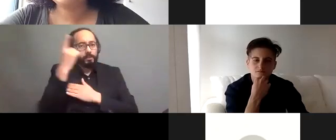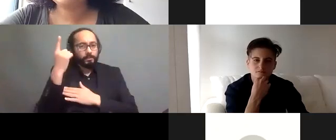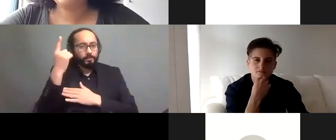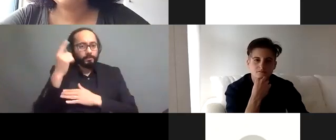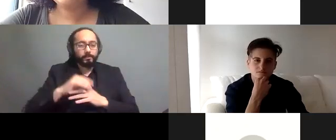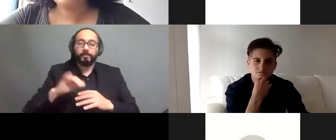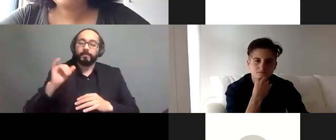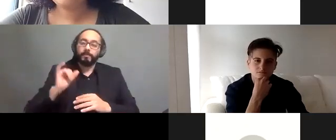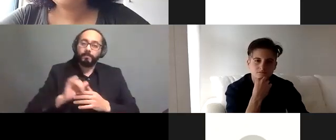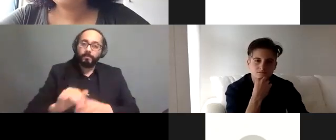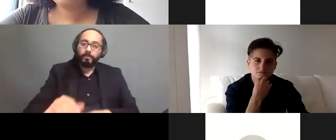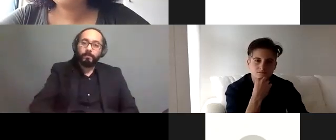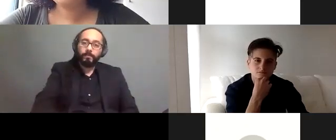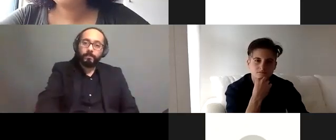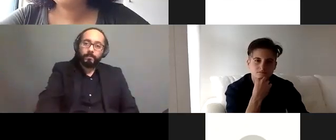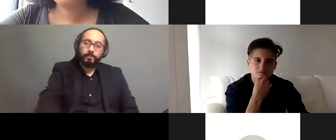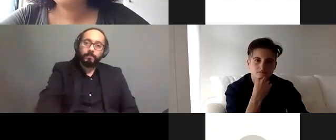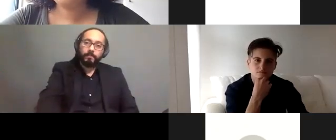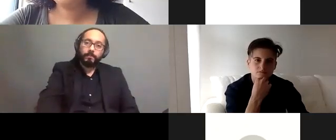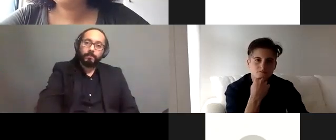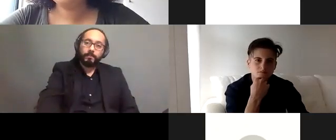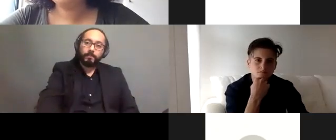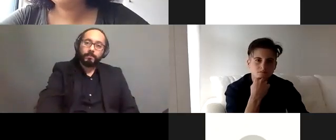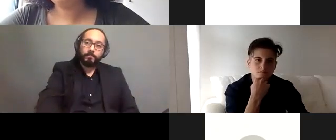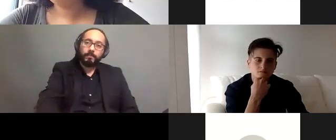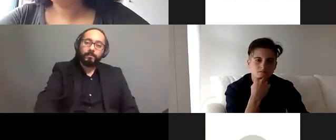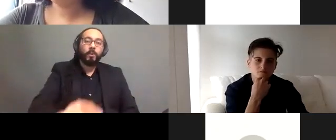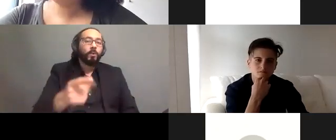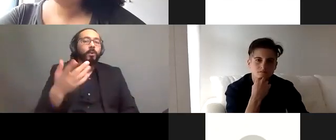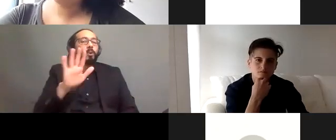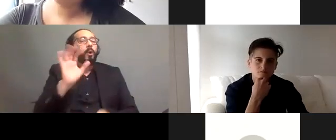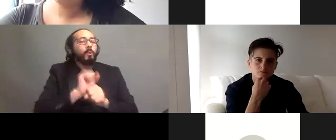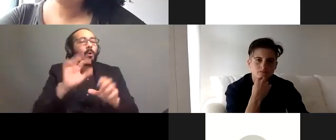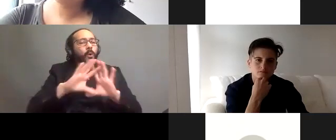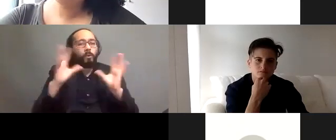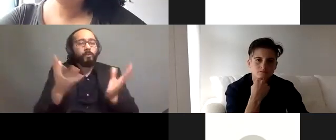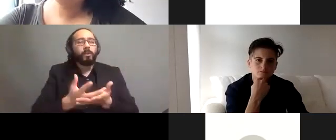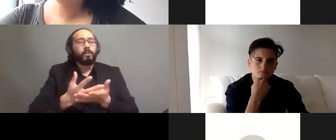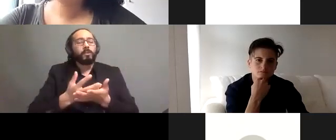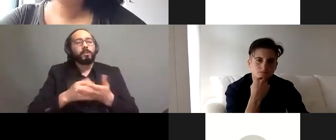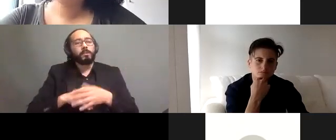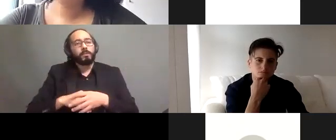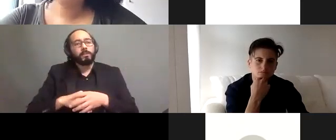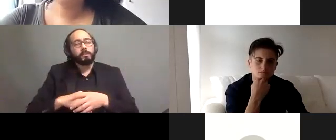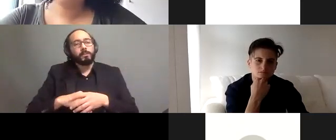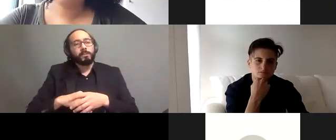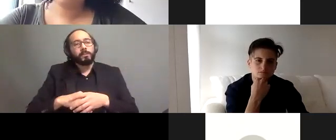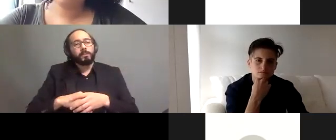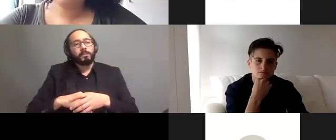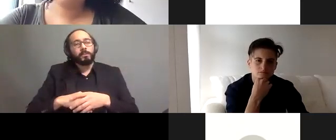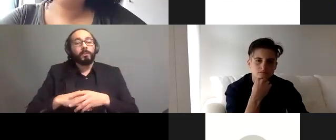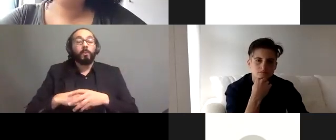presenting today? Or your work overall, so. Fair, yeah. Specifically with Queen